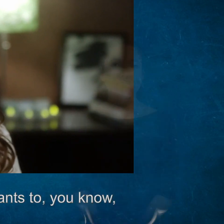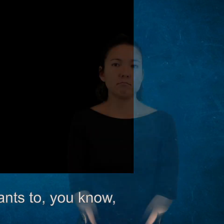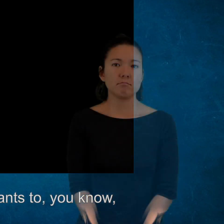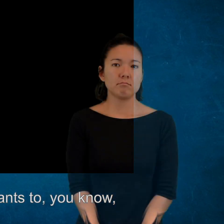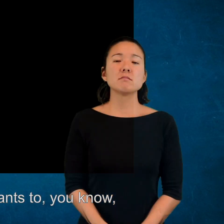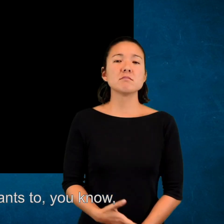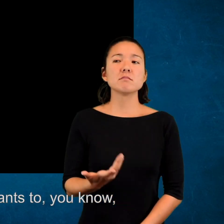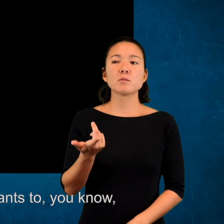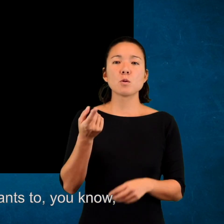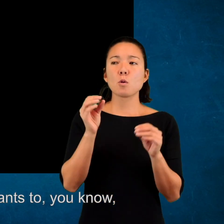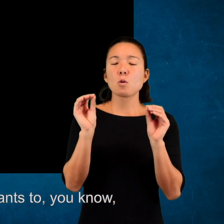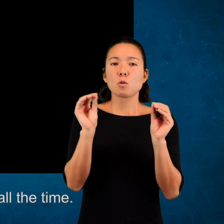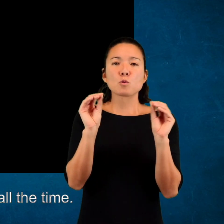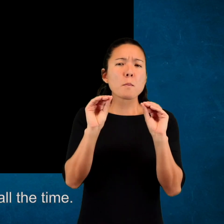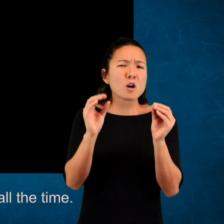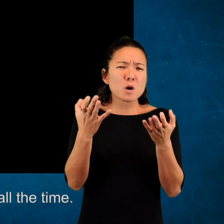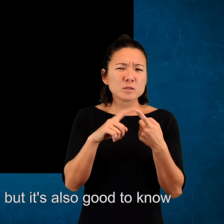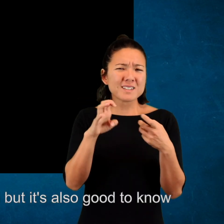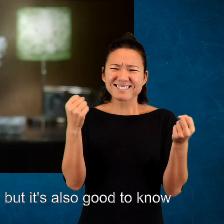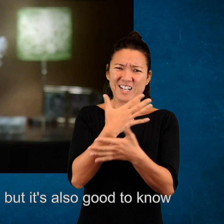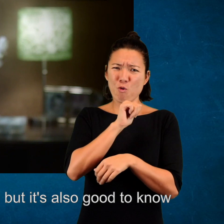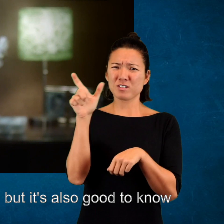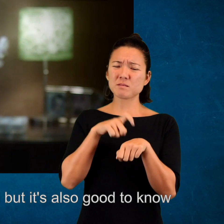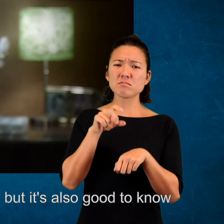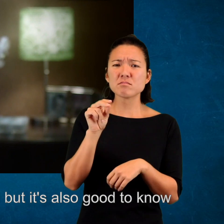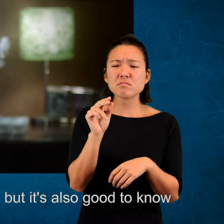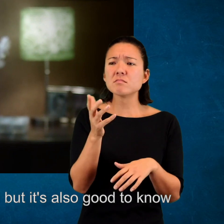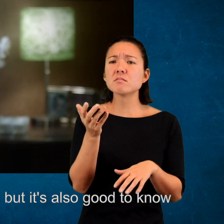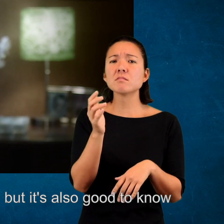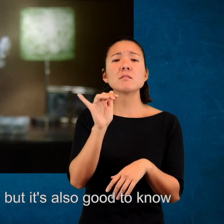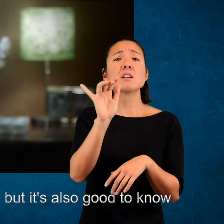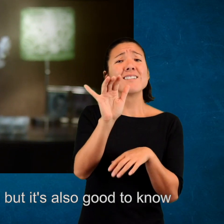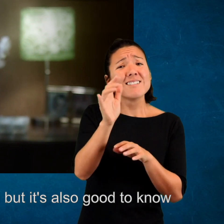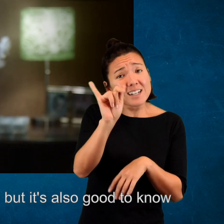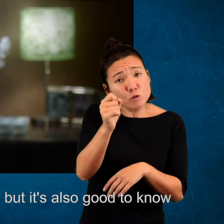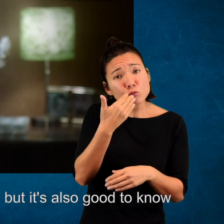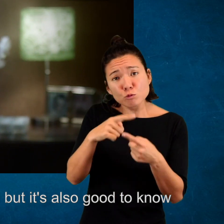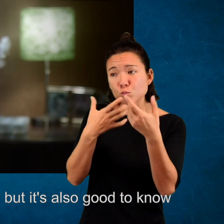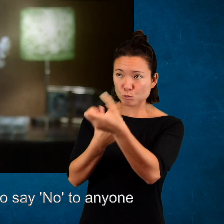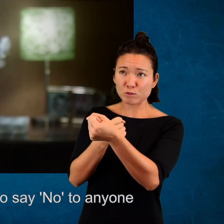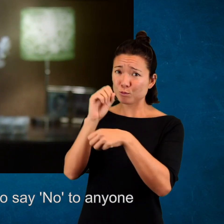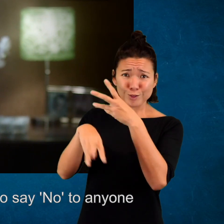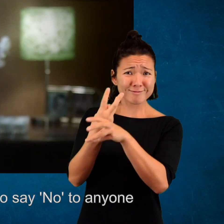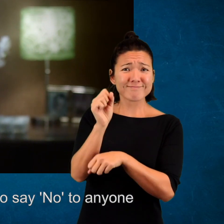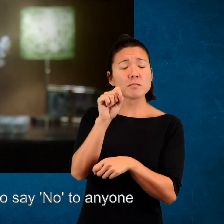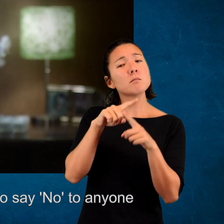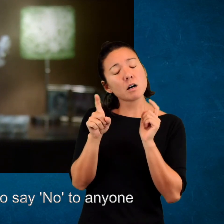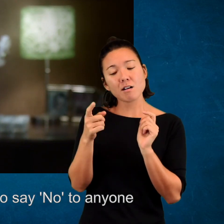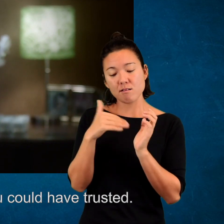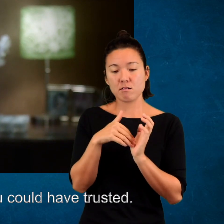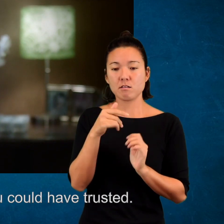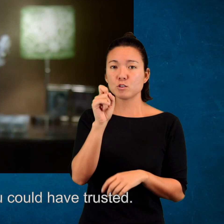Nobody wants to, be scared all the time. It's good to trust the world, but it's also good to know that you're allowed to say no to anyone